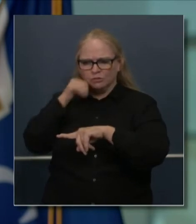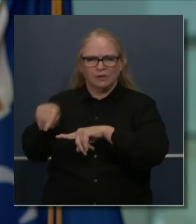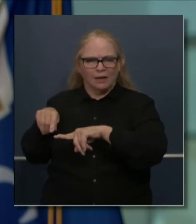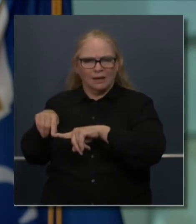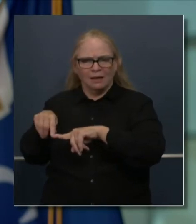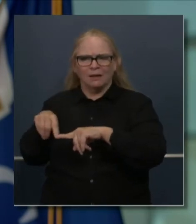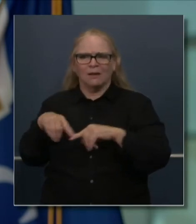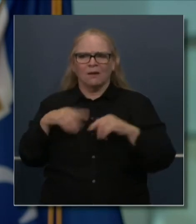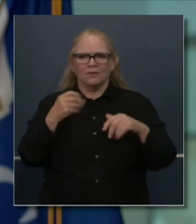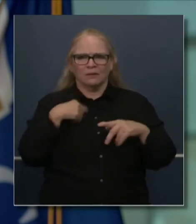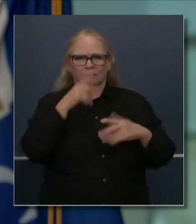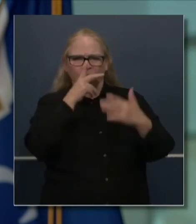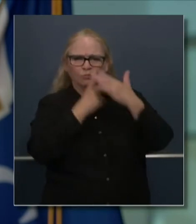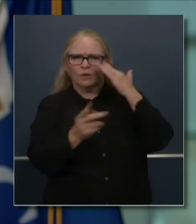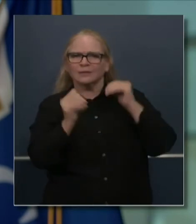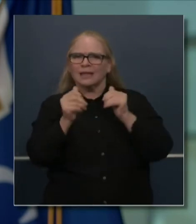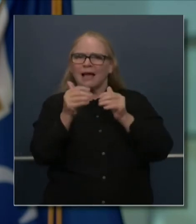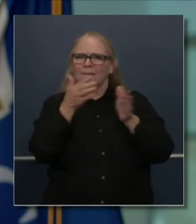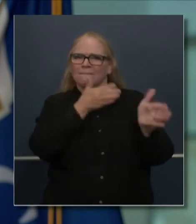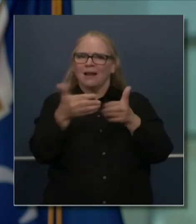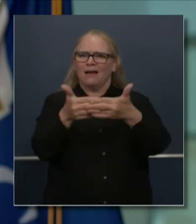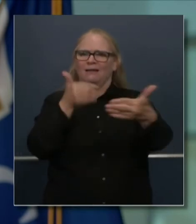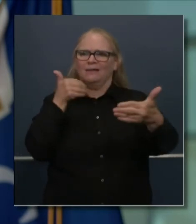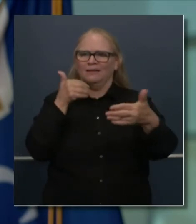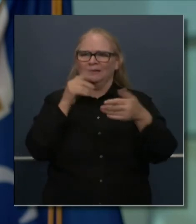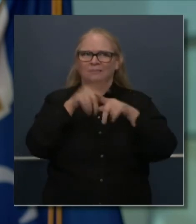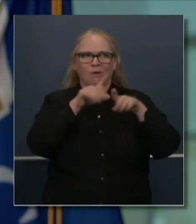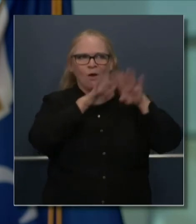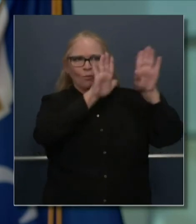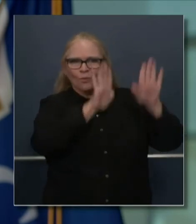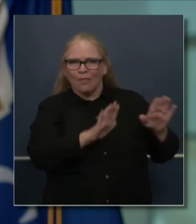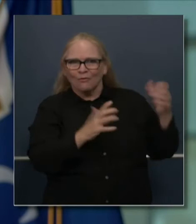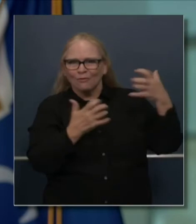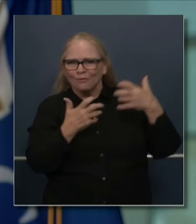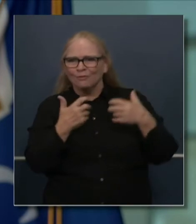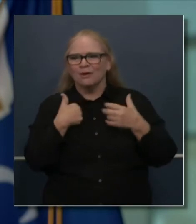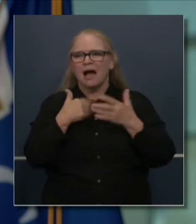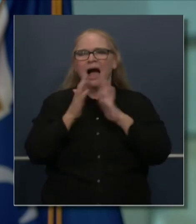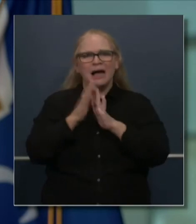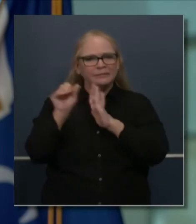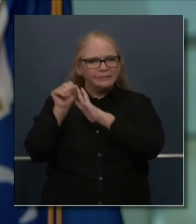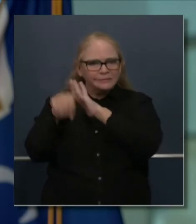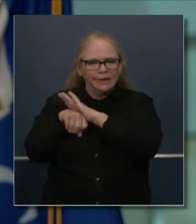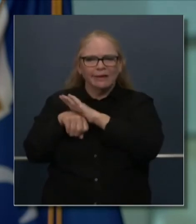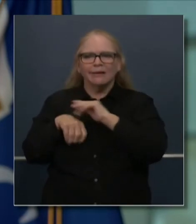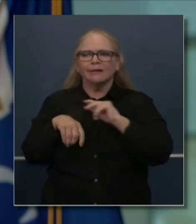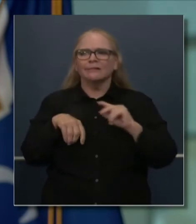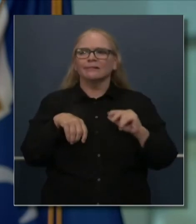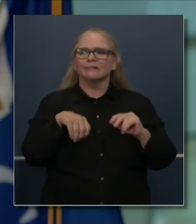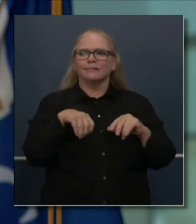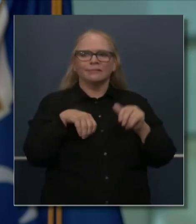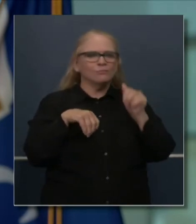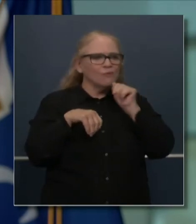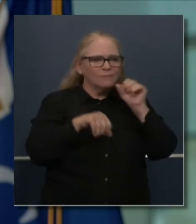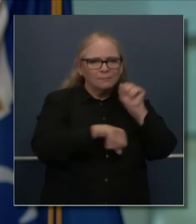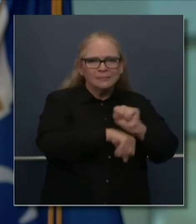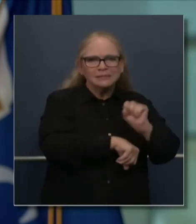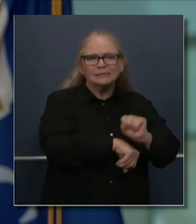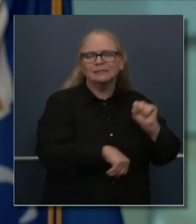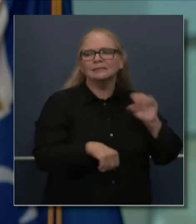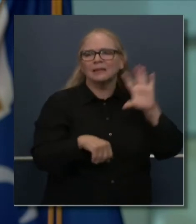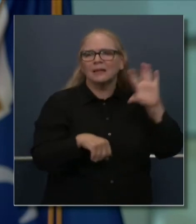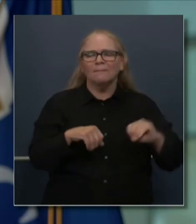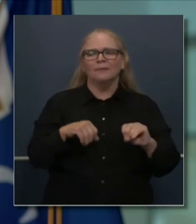leadership in terms of its own state operations, and we've asked the private sector, commercial, as well as through the Flex